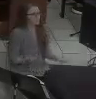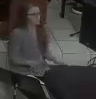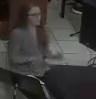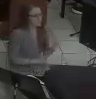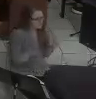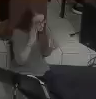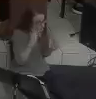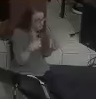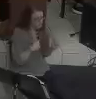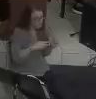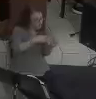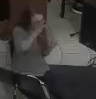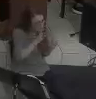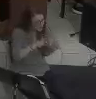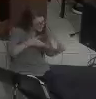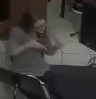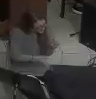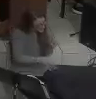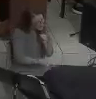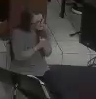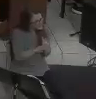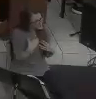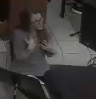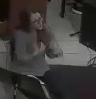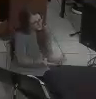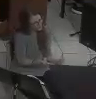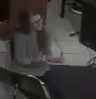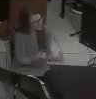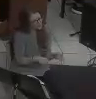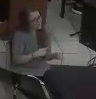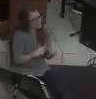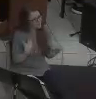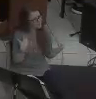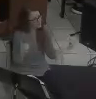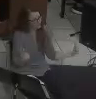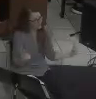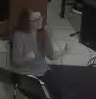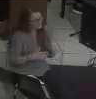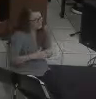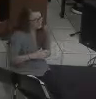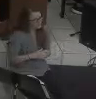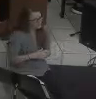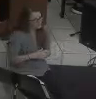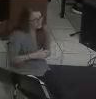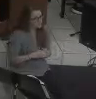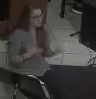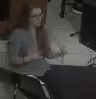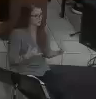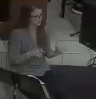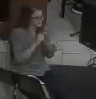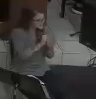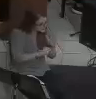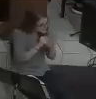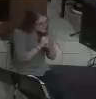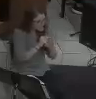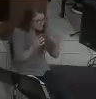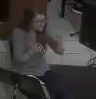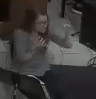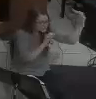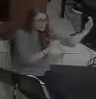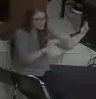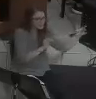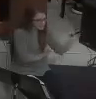and therein find your courage and your strength. In this current season of disquiet,